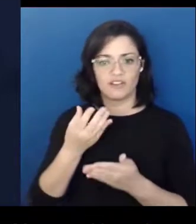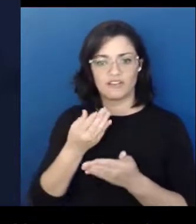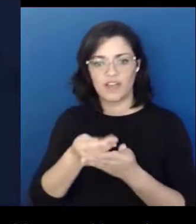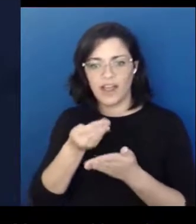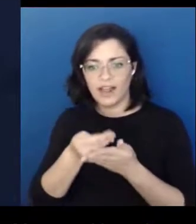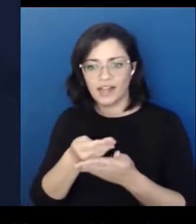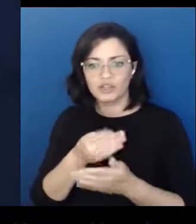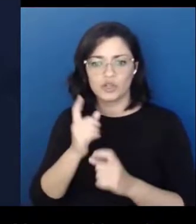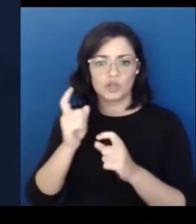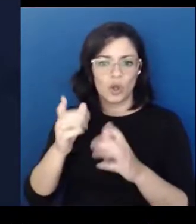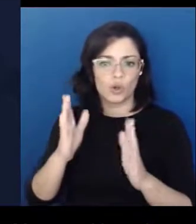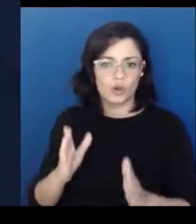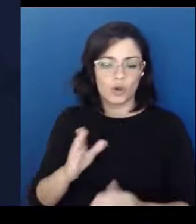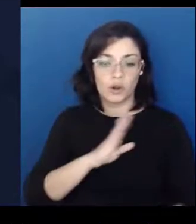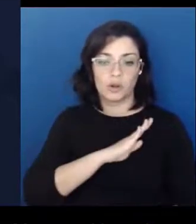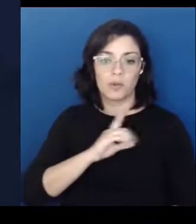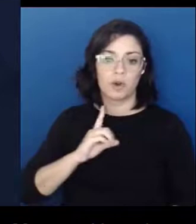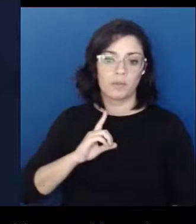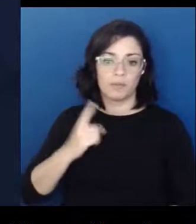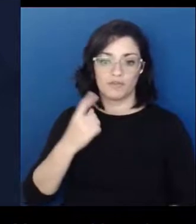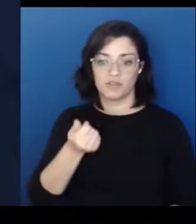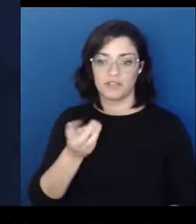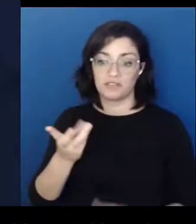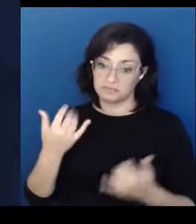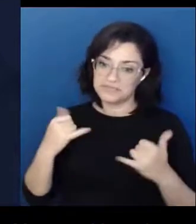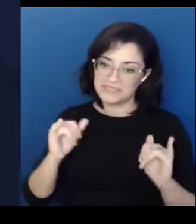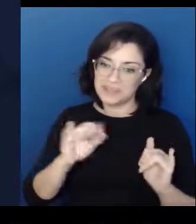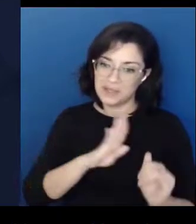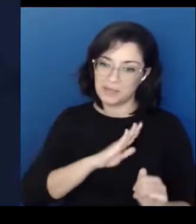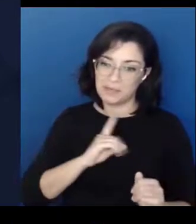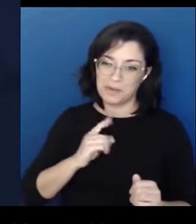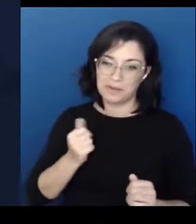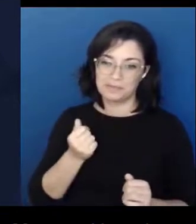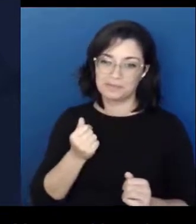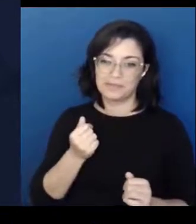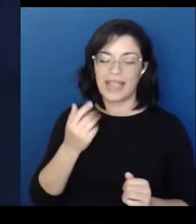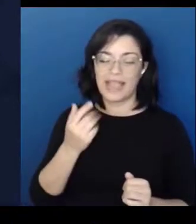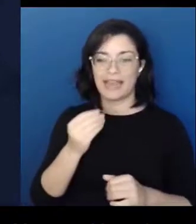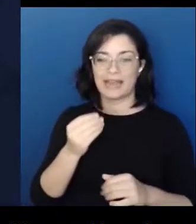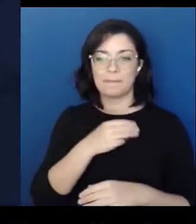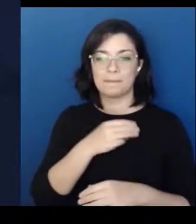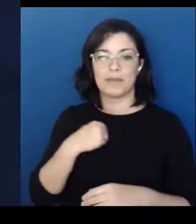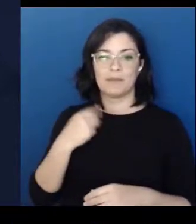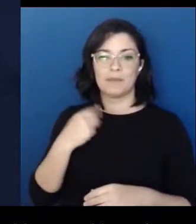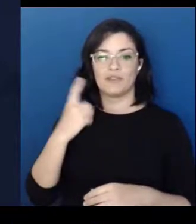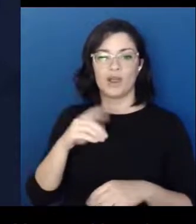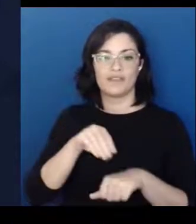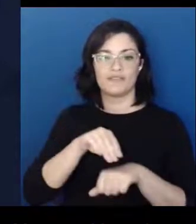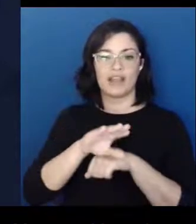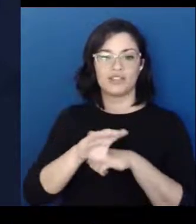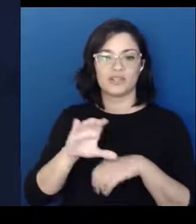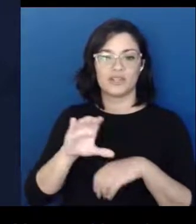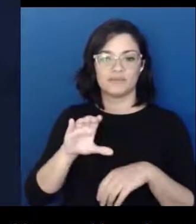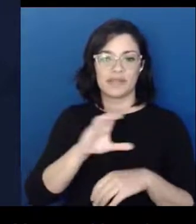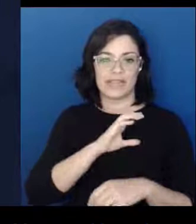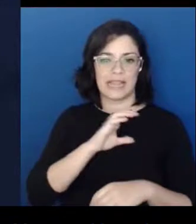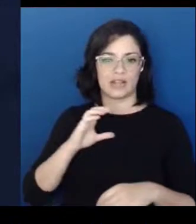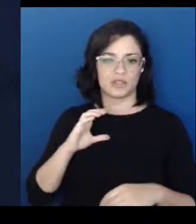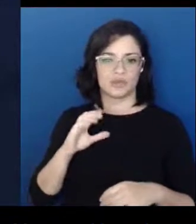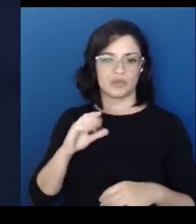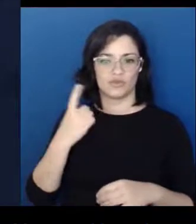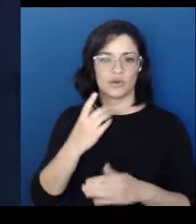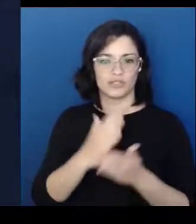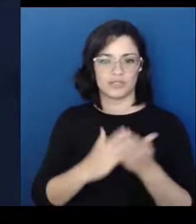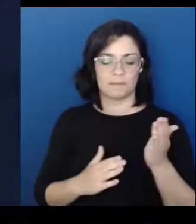am, and a member of advisory councils on some, and still am on some of those. I was chair and founder of one.